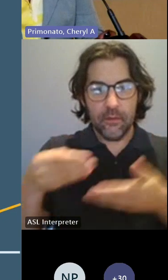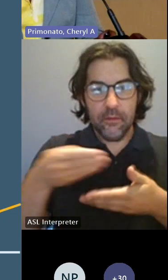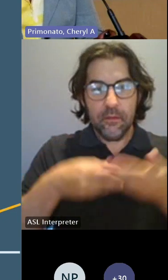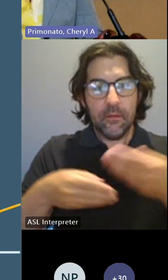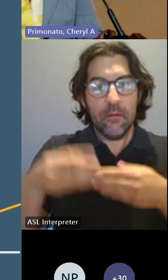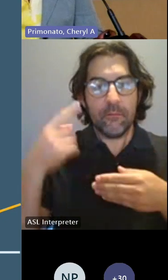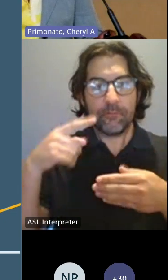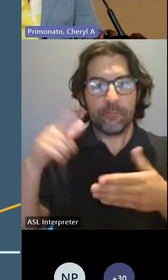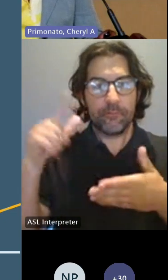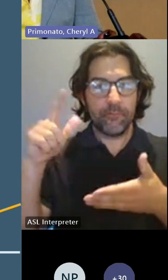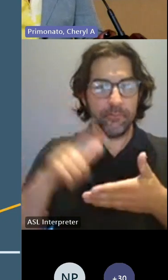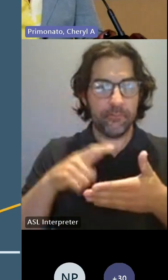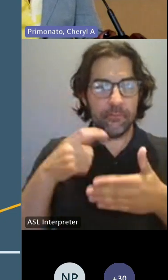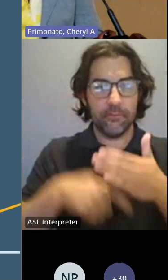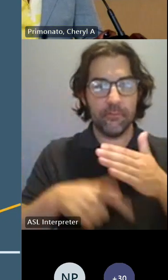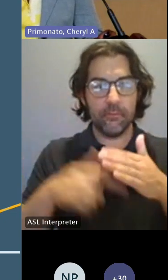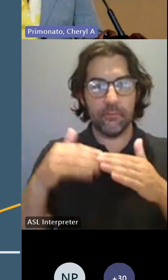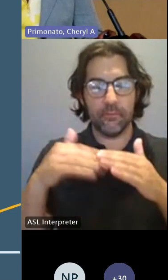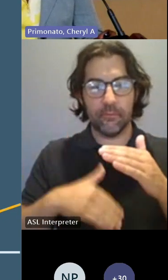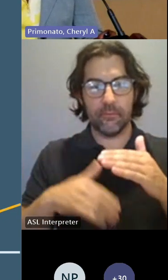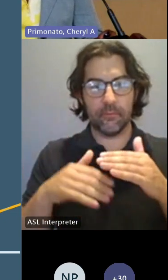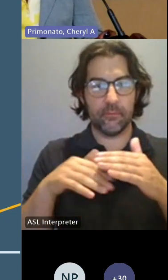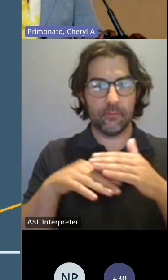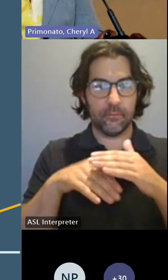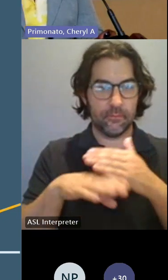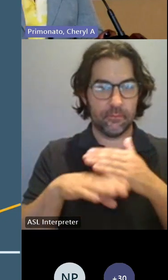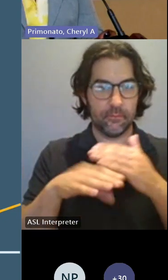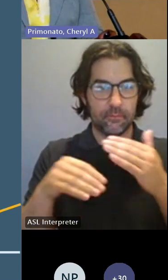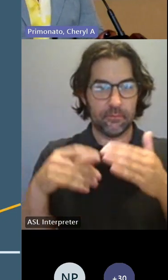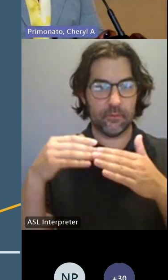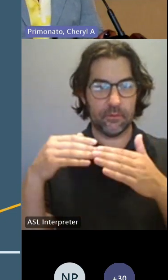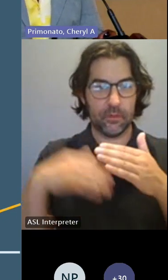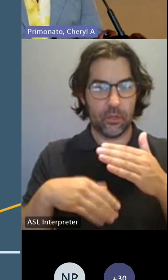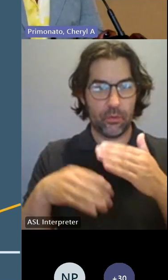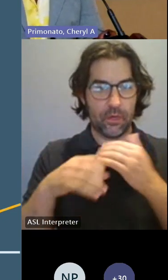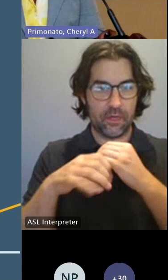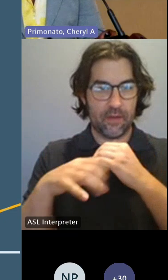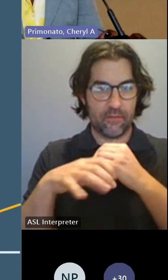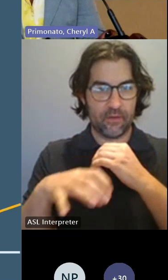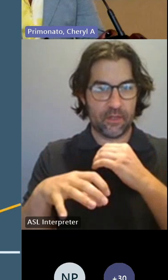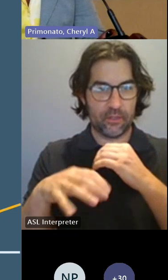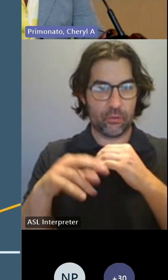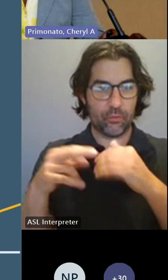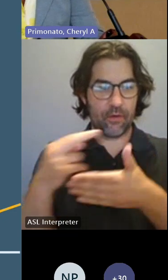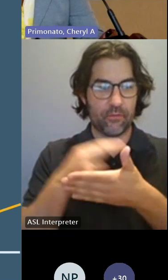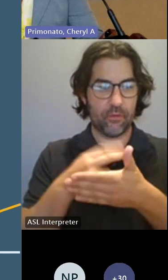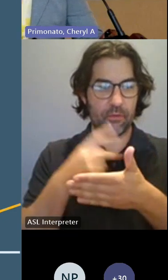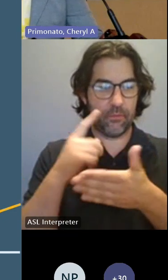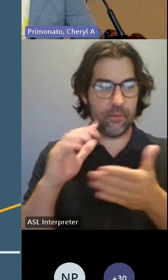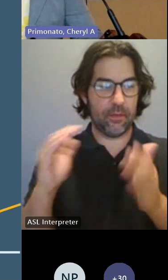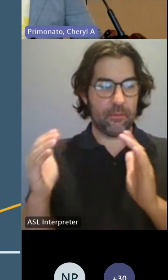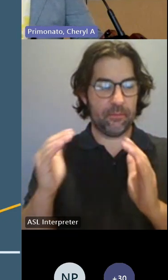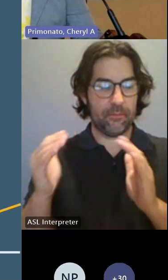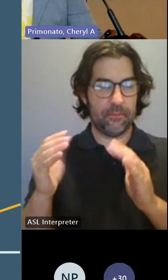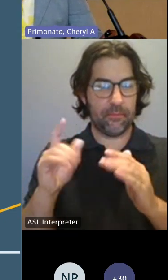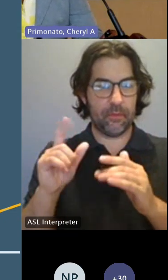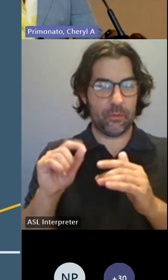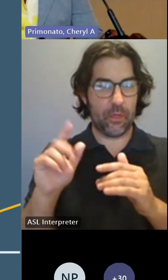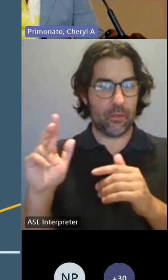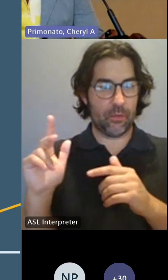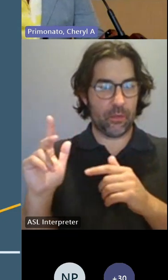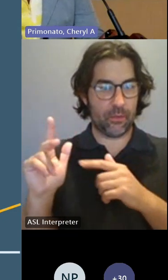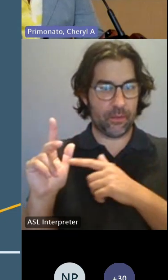to lower fares, lower access, and lower advertising revenue. However, in comparison to